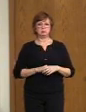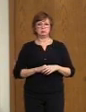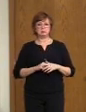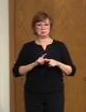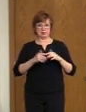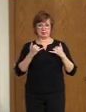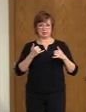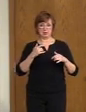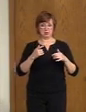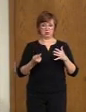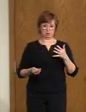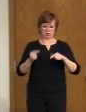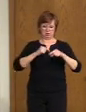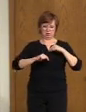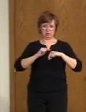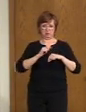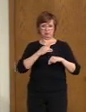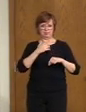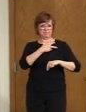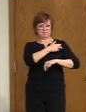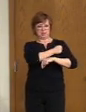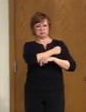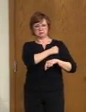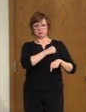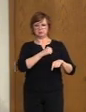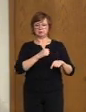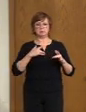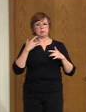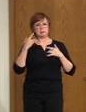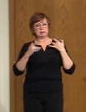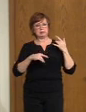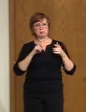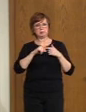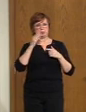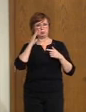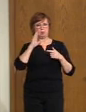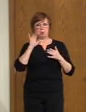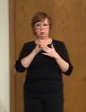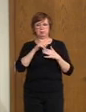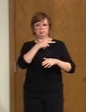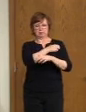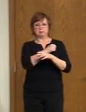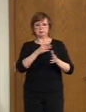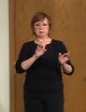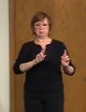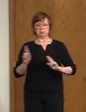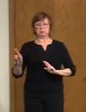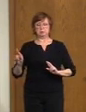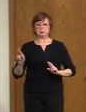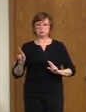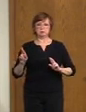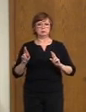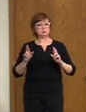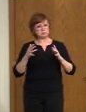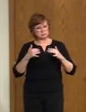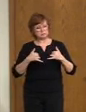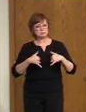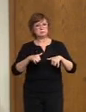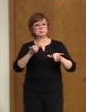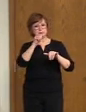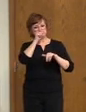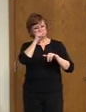very exciting, we do need to, practice all the public health measures throughout.